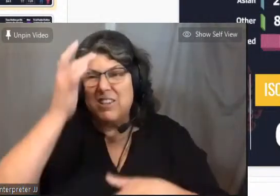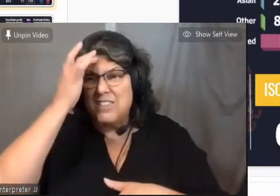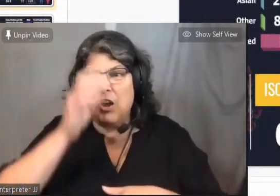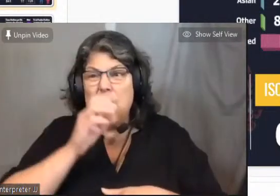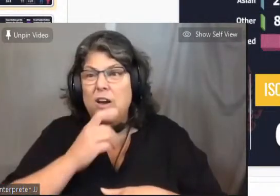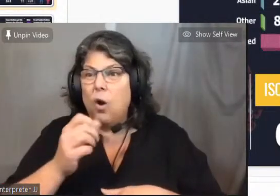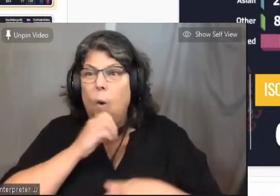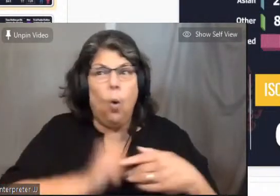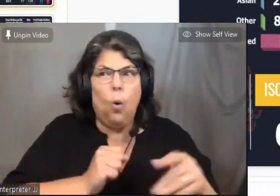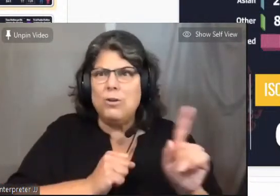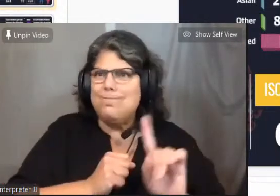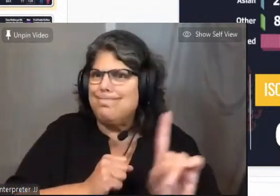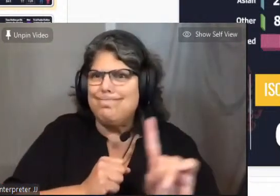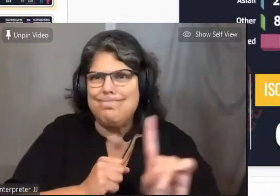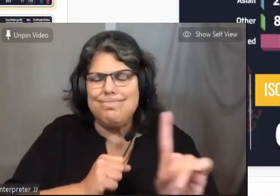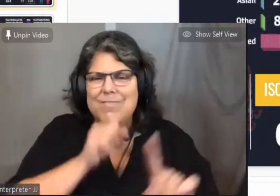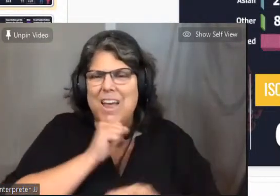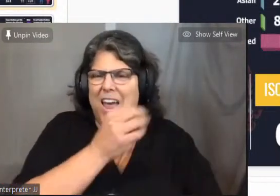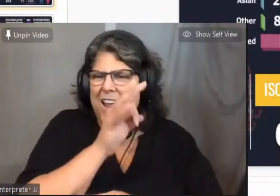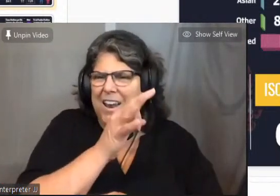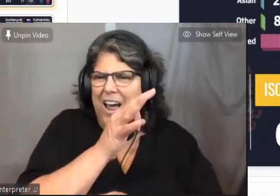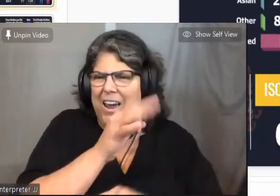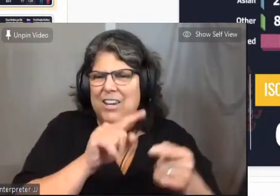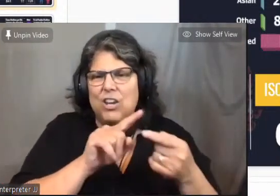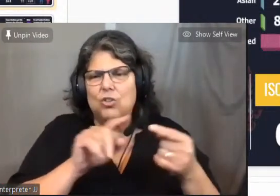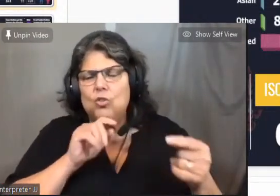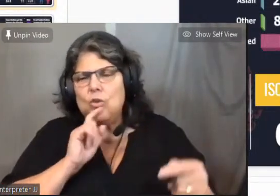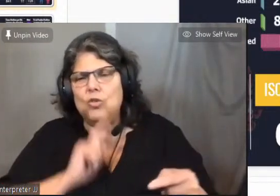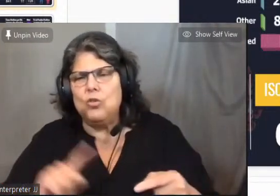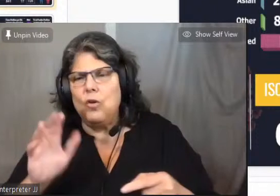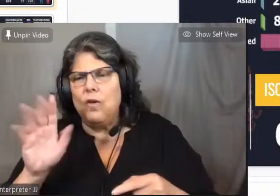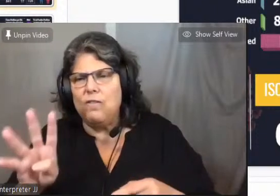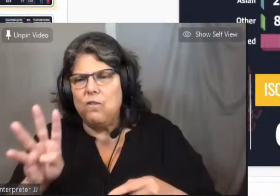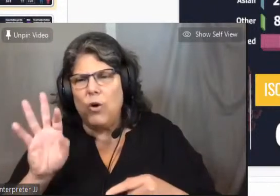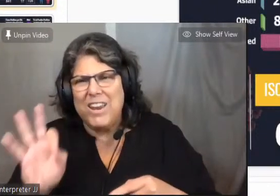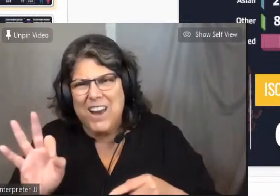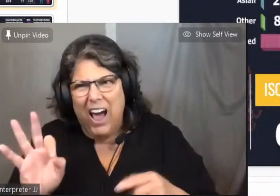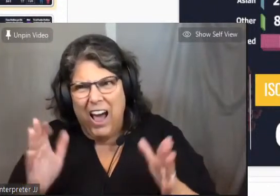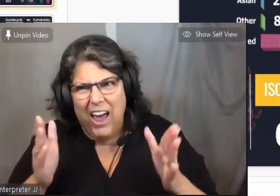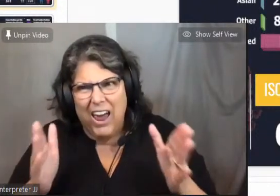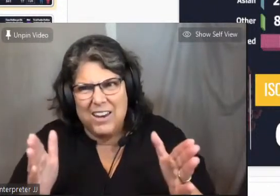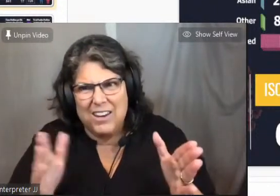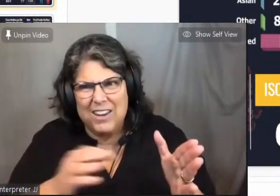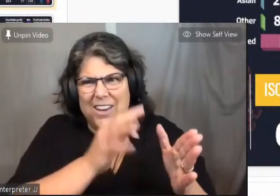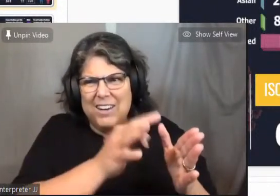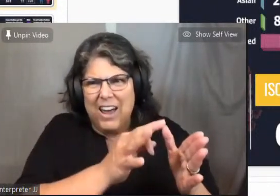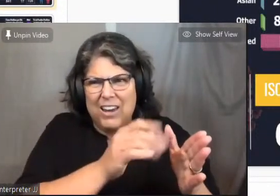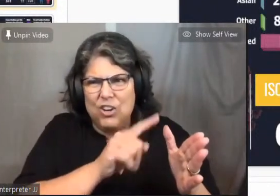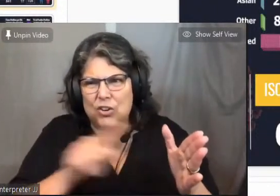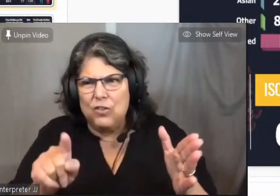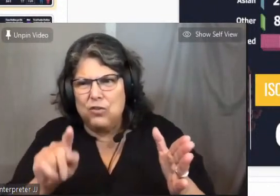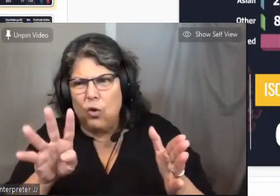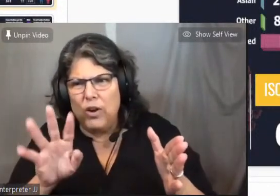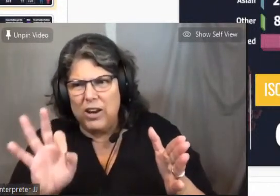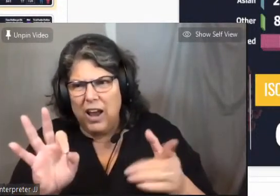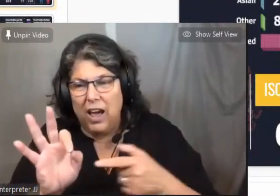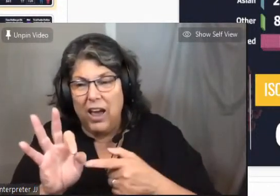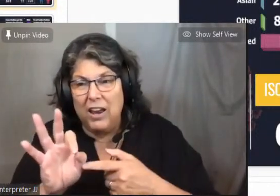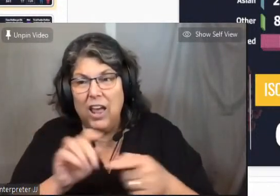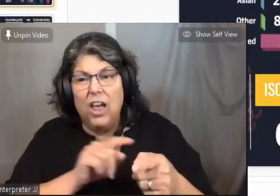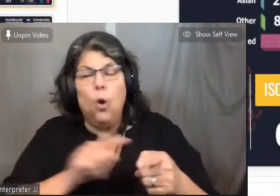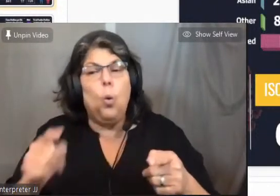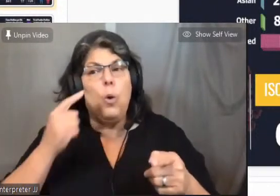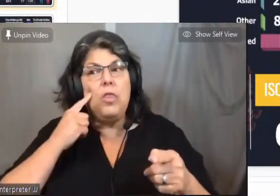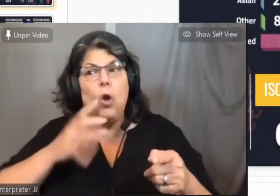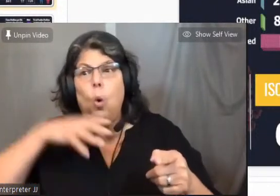to 49. These are the people we think are the strongest and so on and so forth. But they could pass the contagion much more to the folks who are more